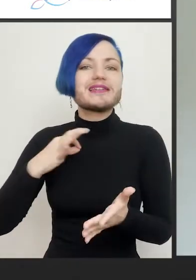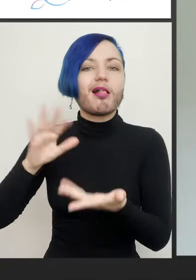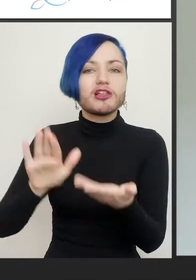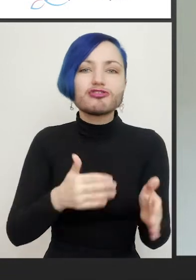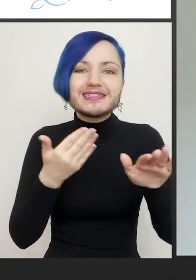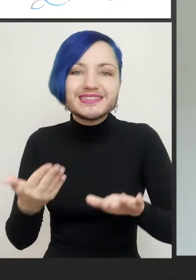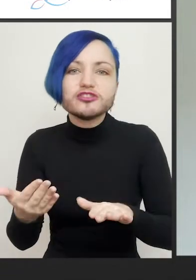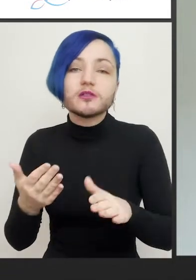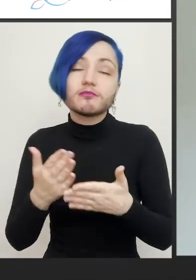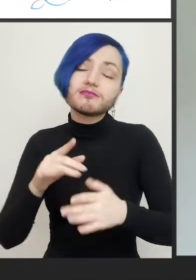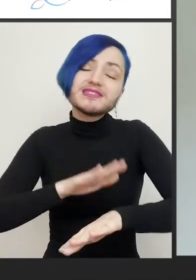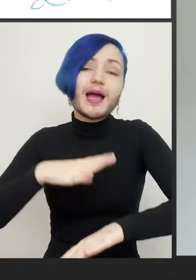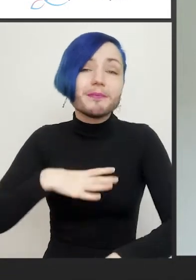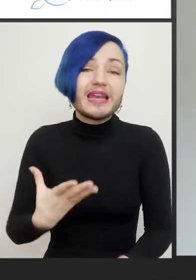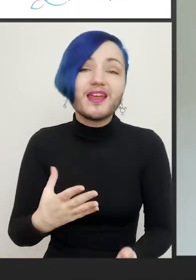as an adult.